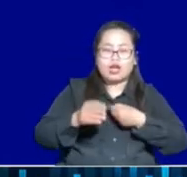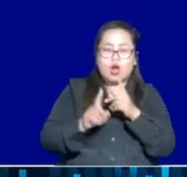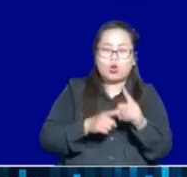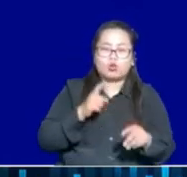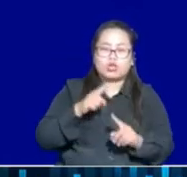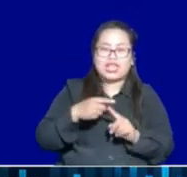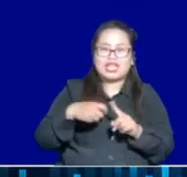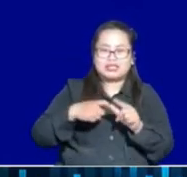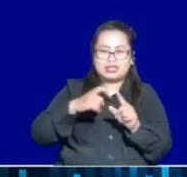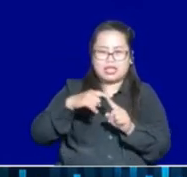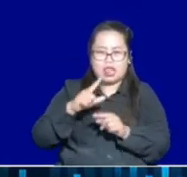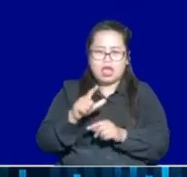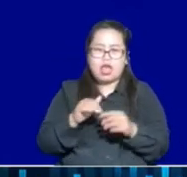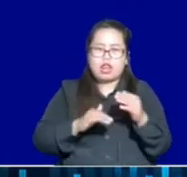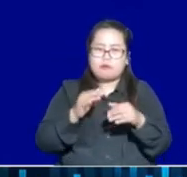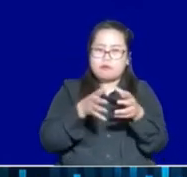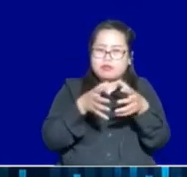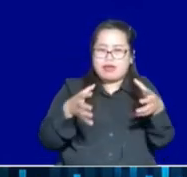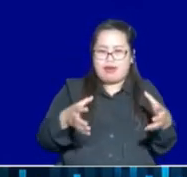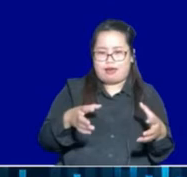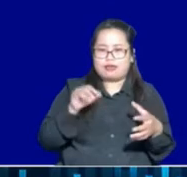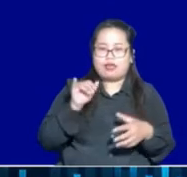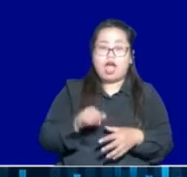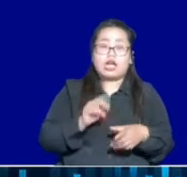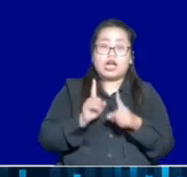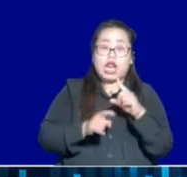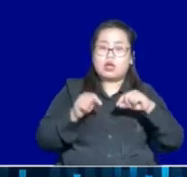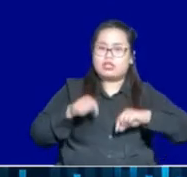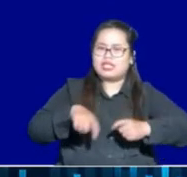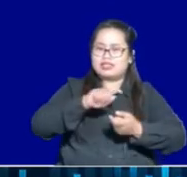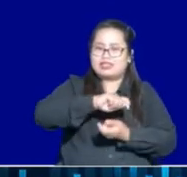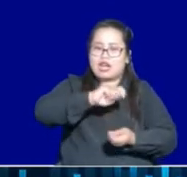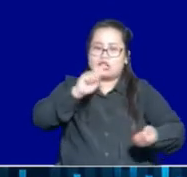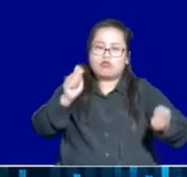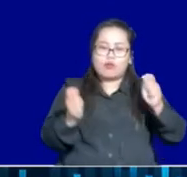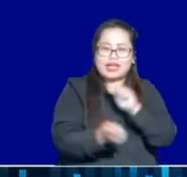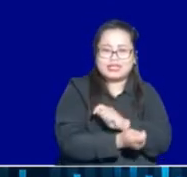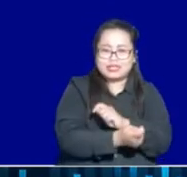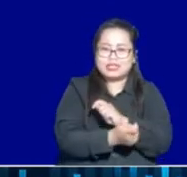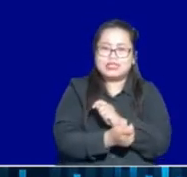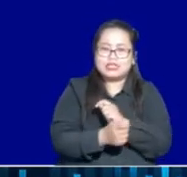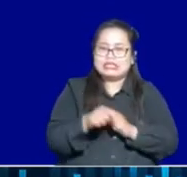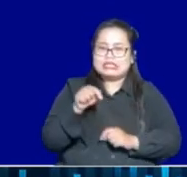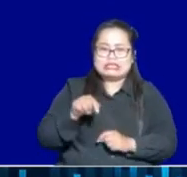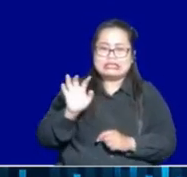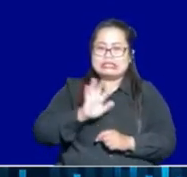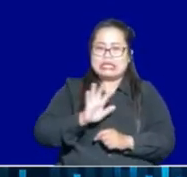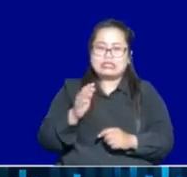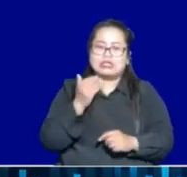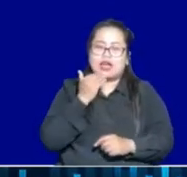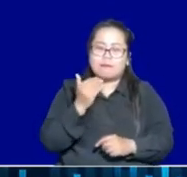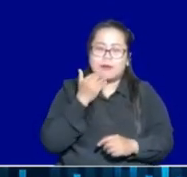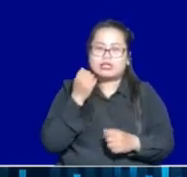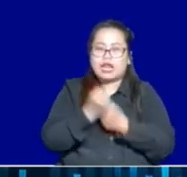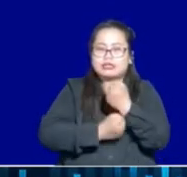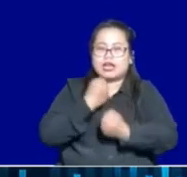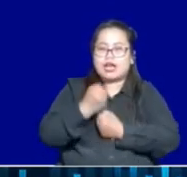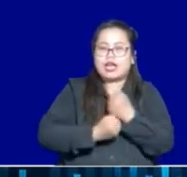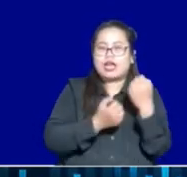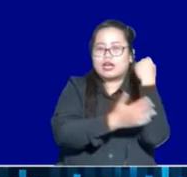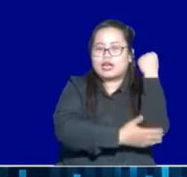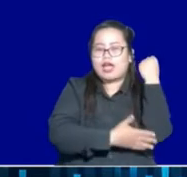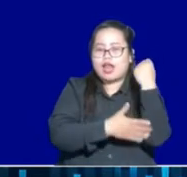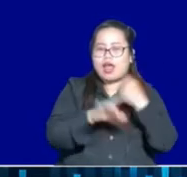suggests a transformation that has not been as intense as in other places. And this shows in the number of new